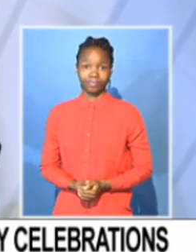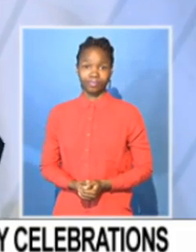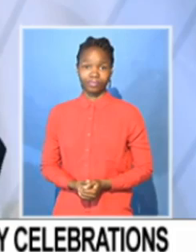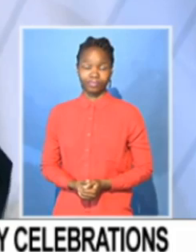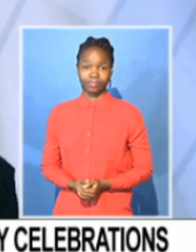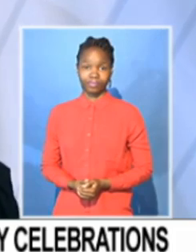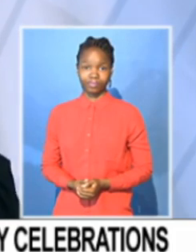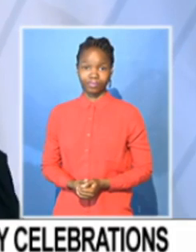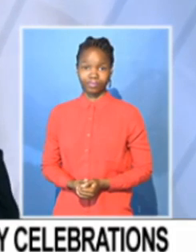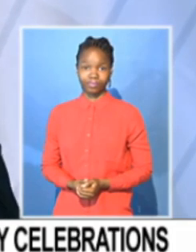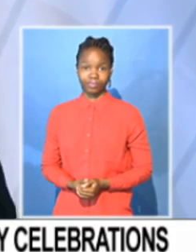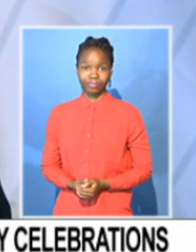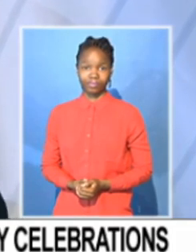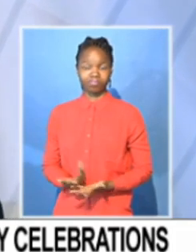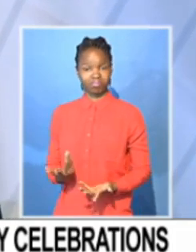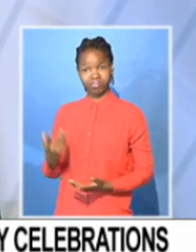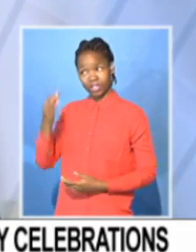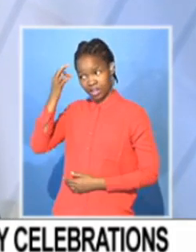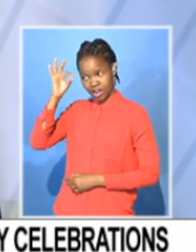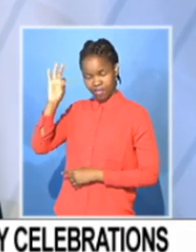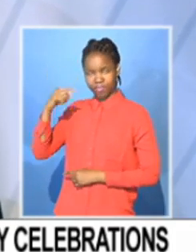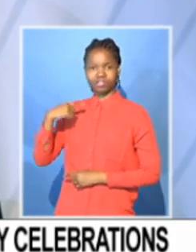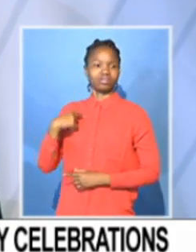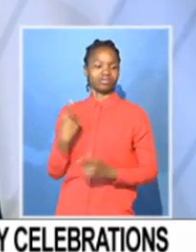Partnerships with traditional leaders,